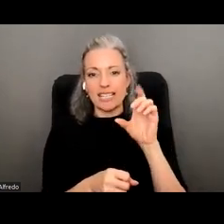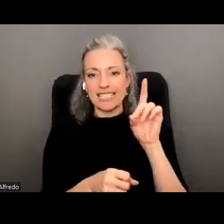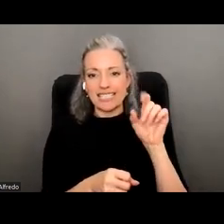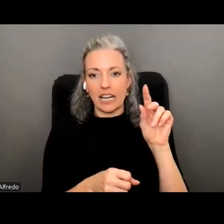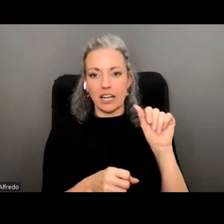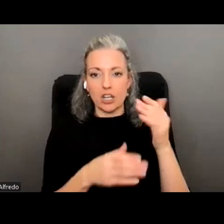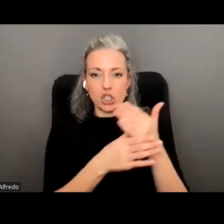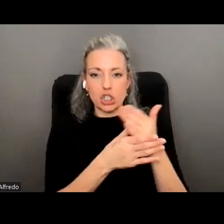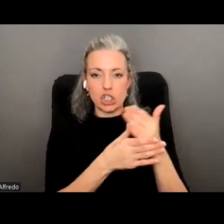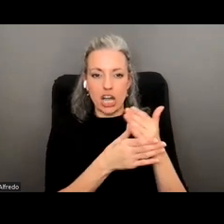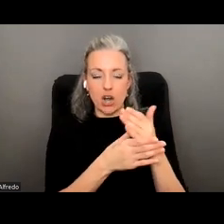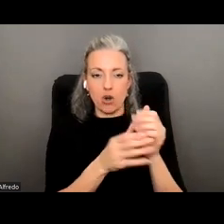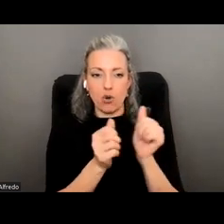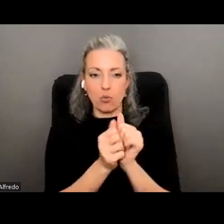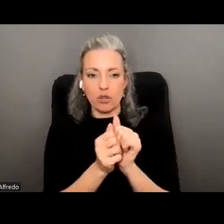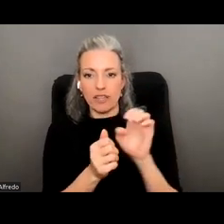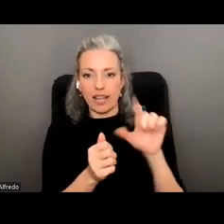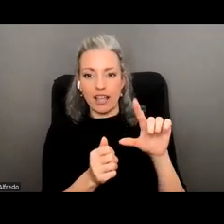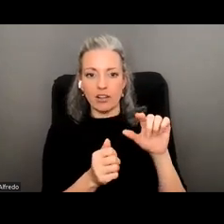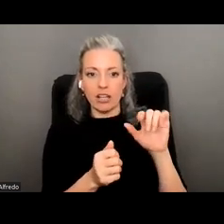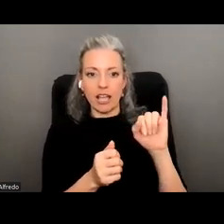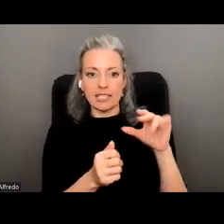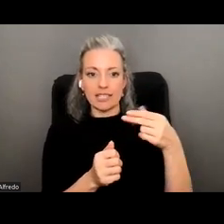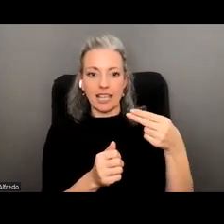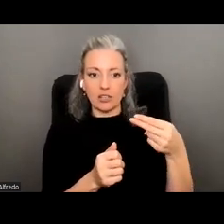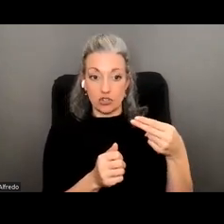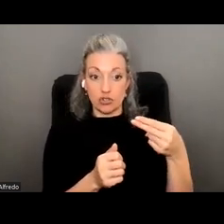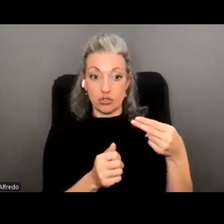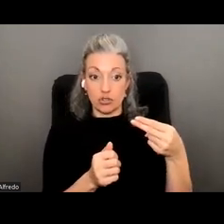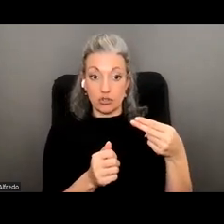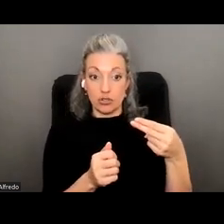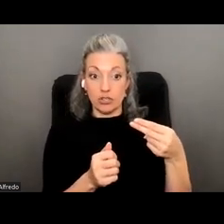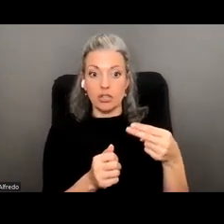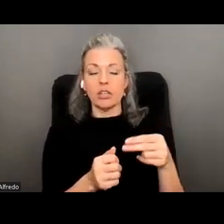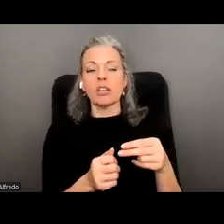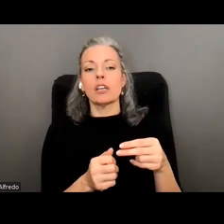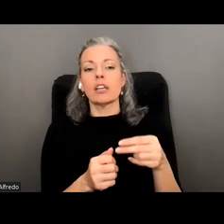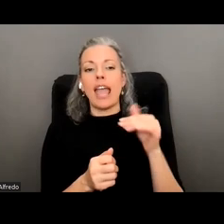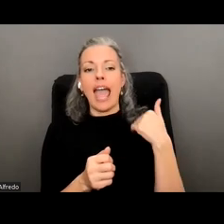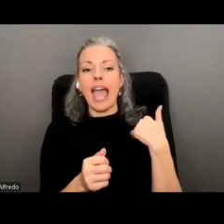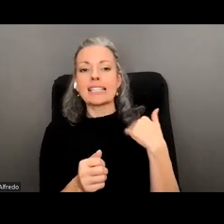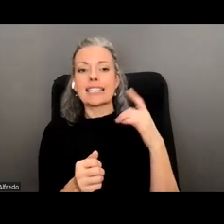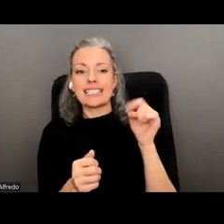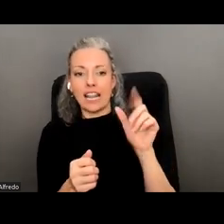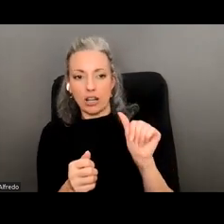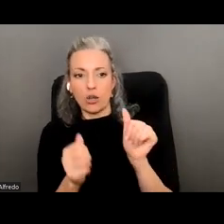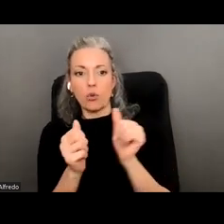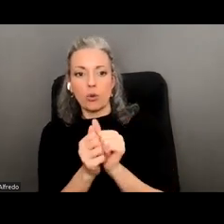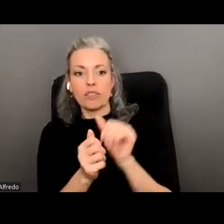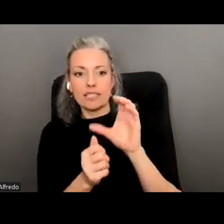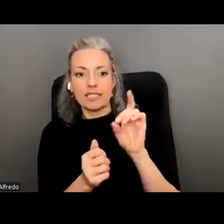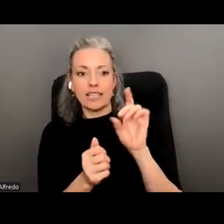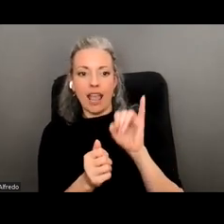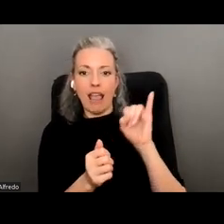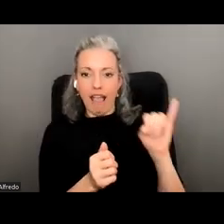between CalICH, which holds that homelessness HDIS data, as well as with CDII